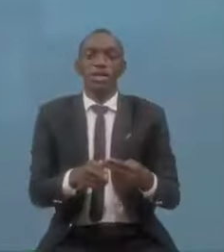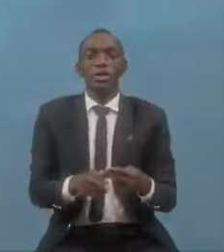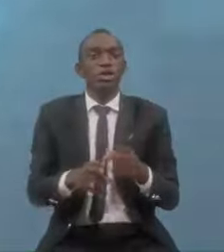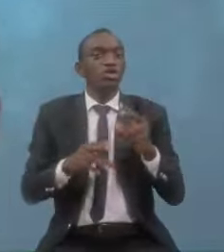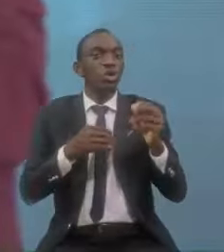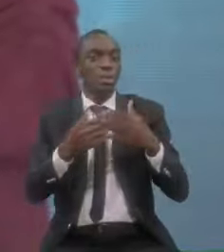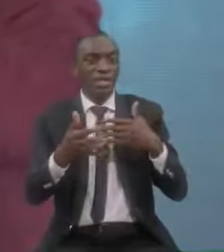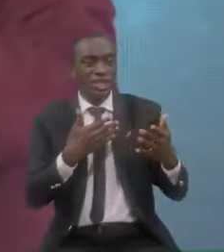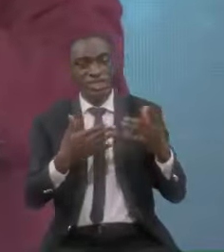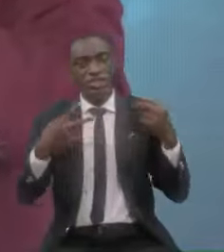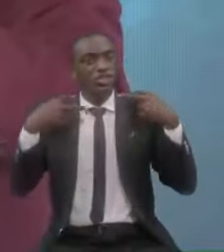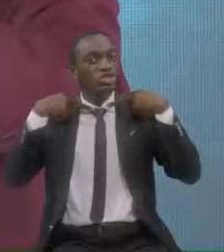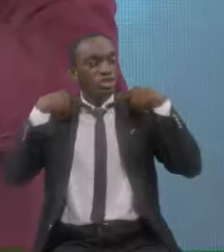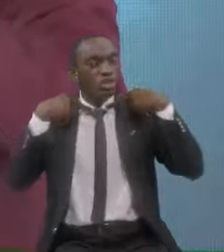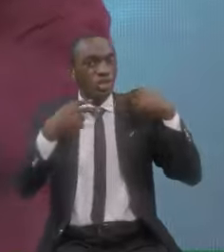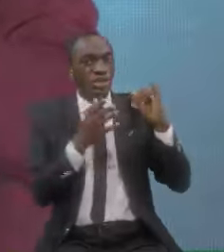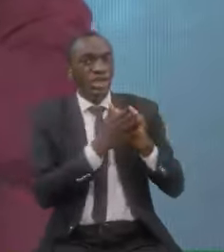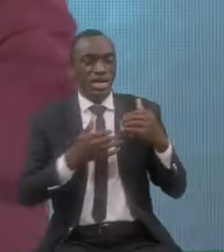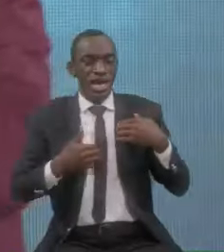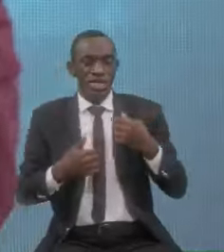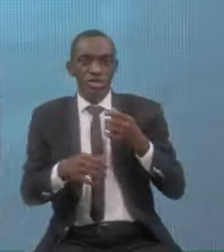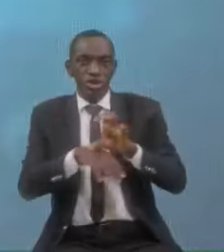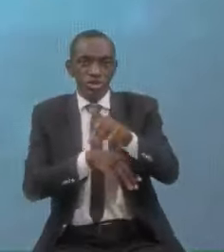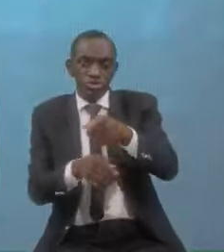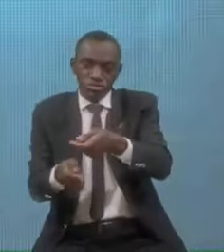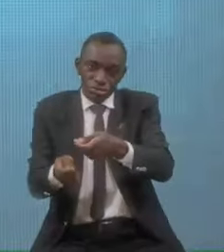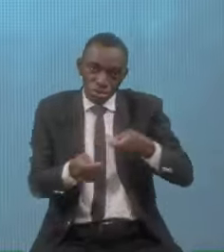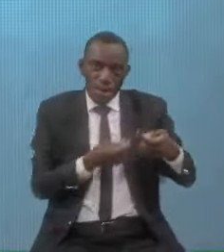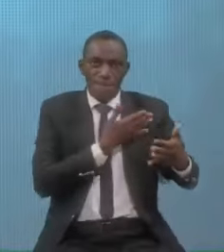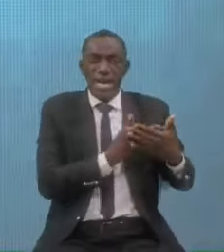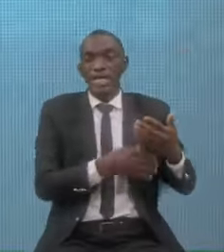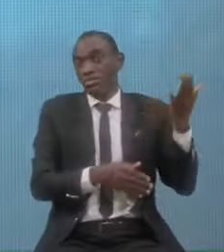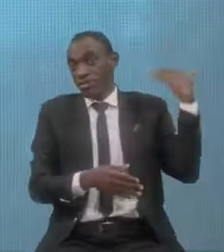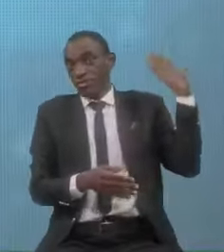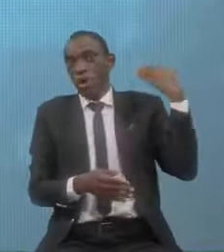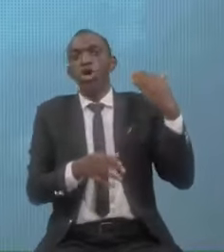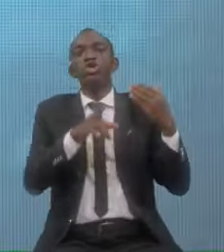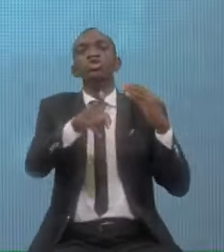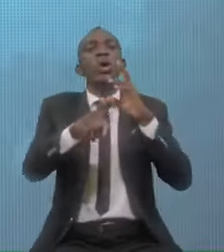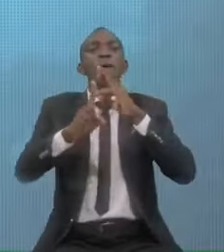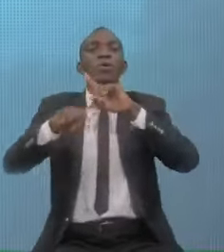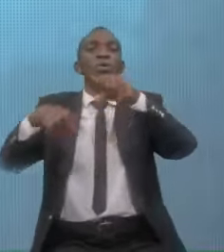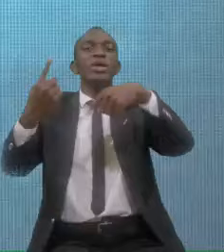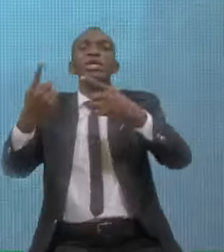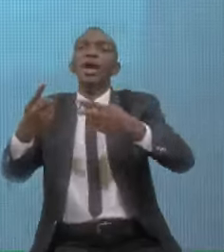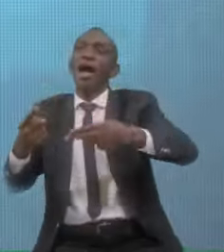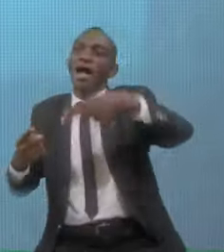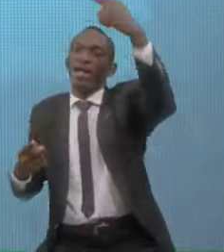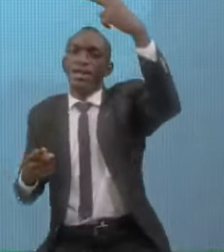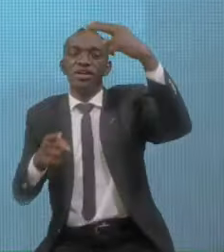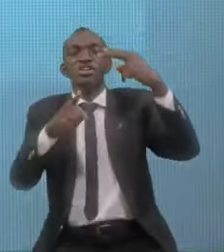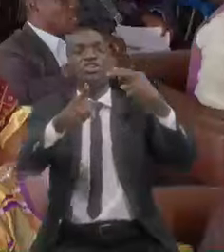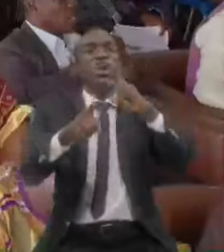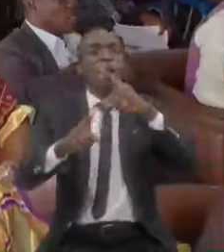has, you know, drawn you back in the past, you are going higher. You are moving